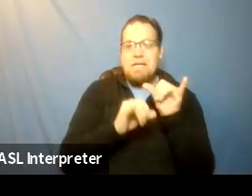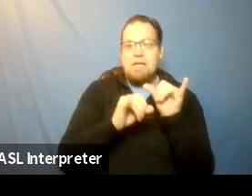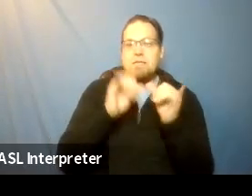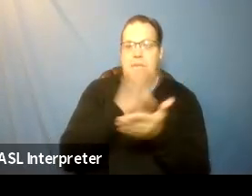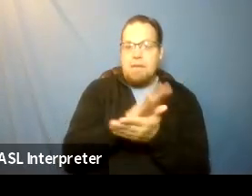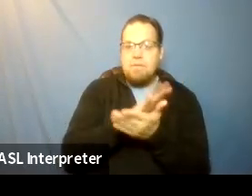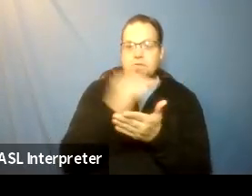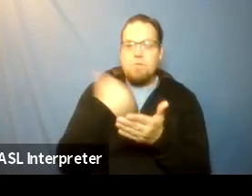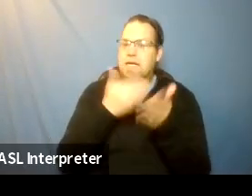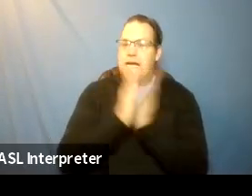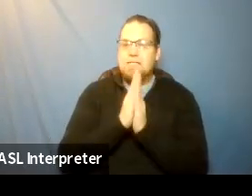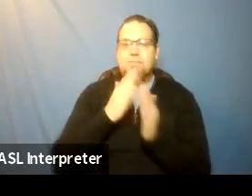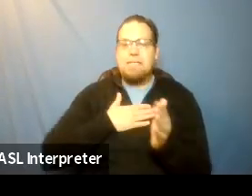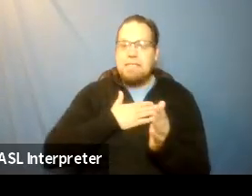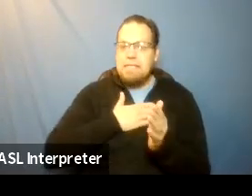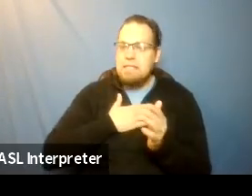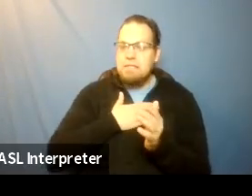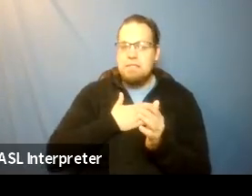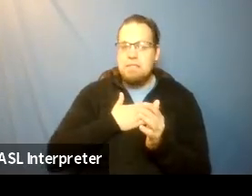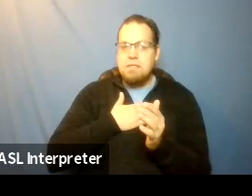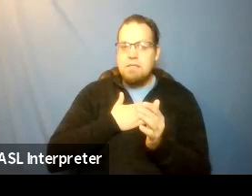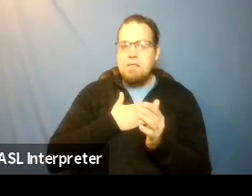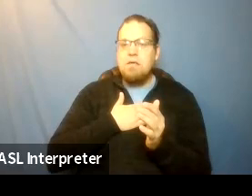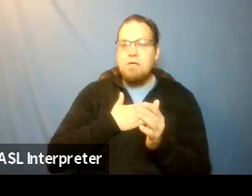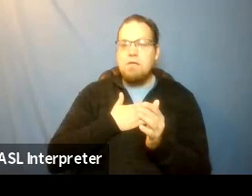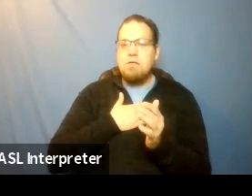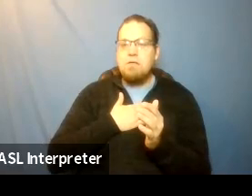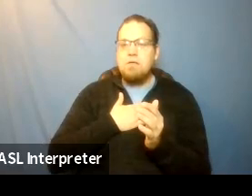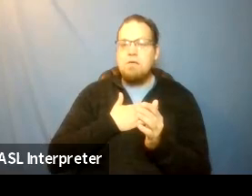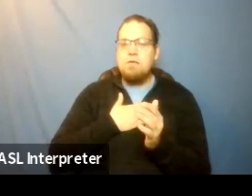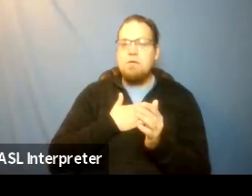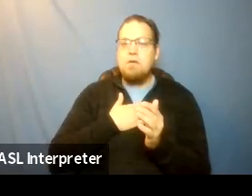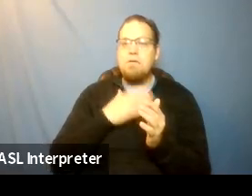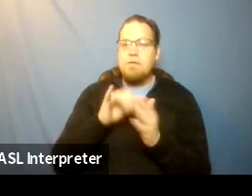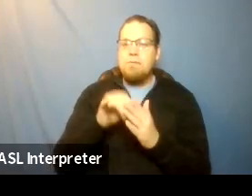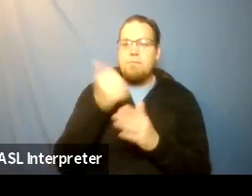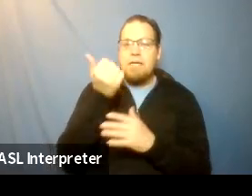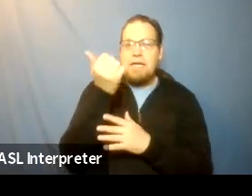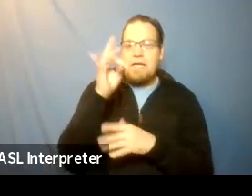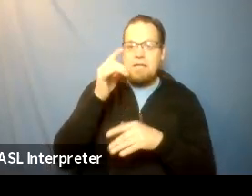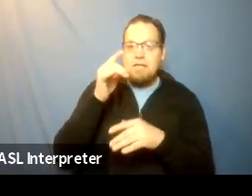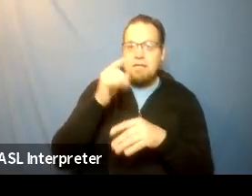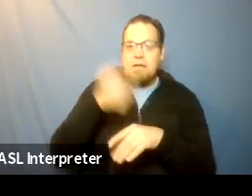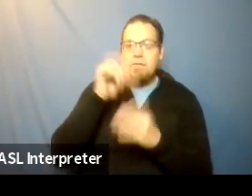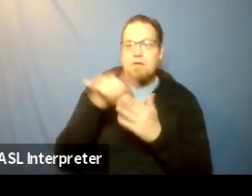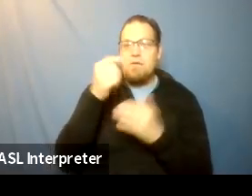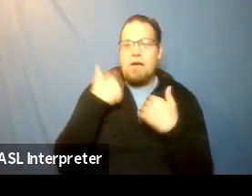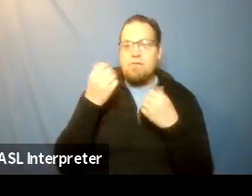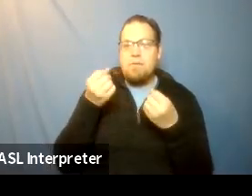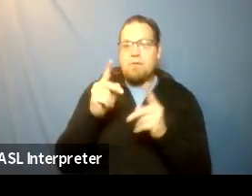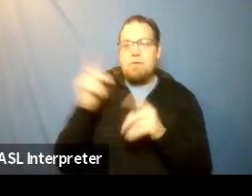cooperation because it is, again, limited just to 18. It'll be 18 times that you have this opportunity to come to